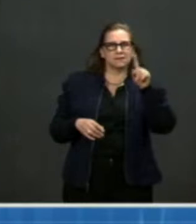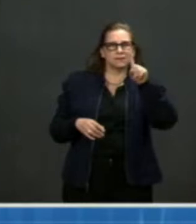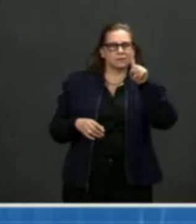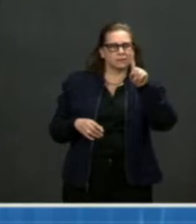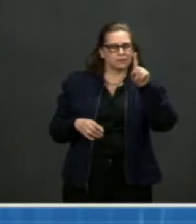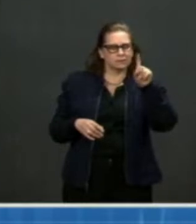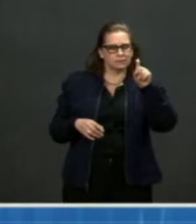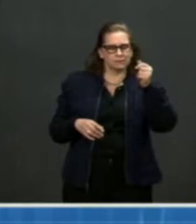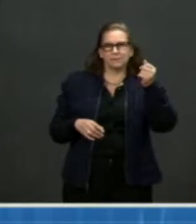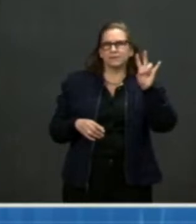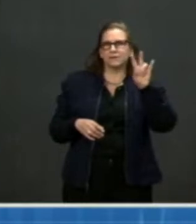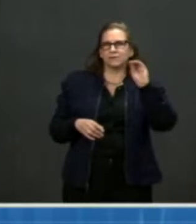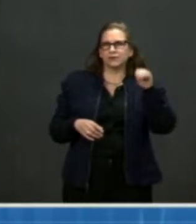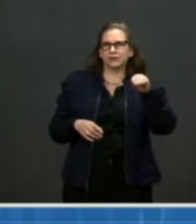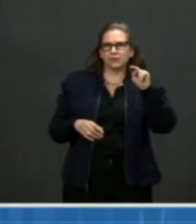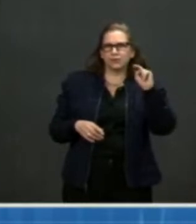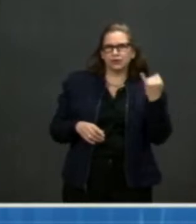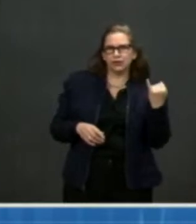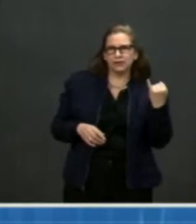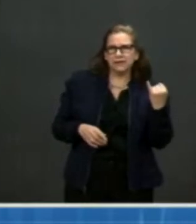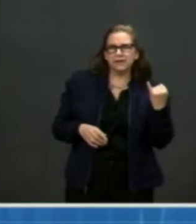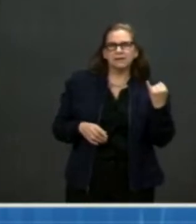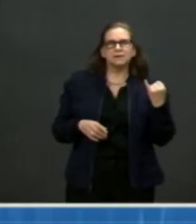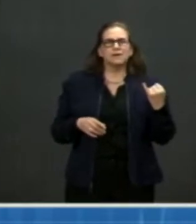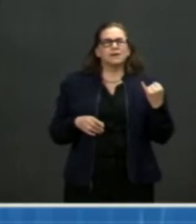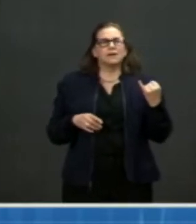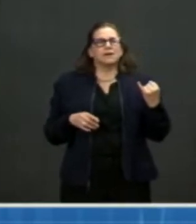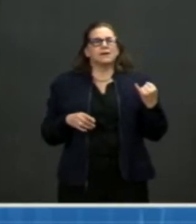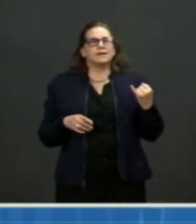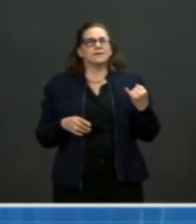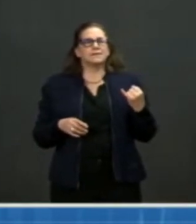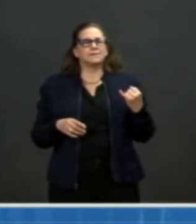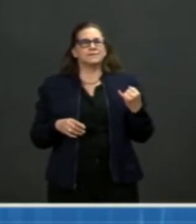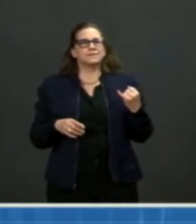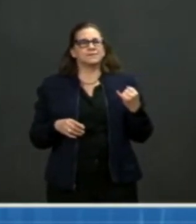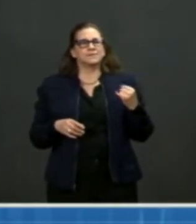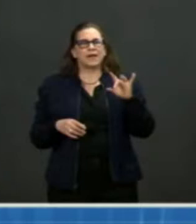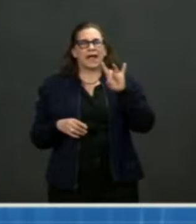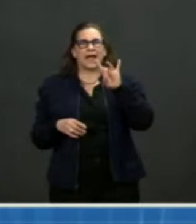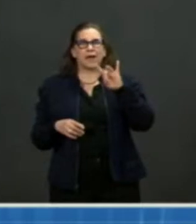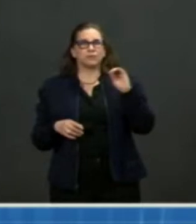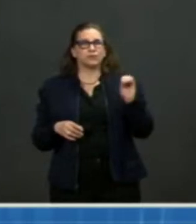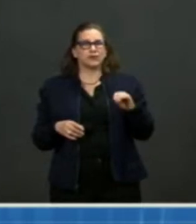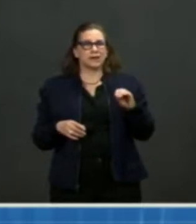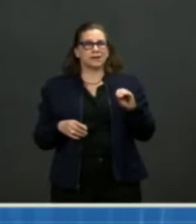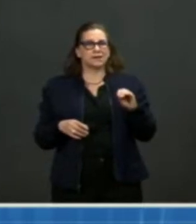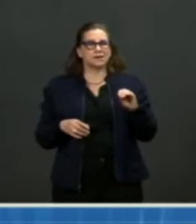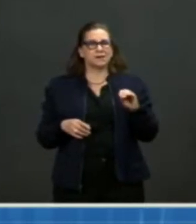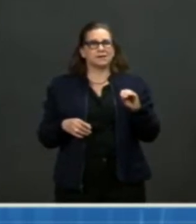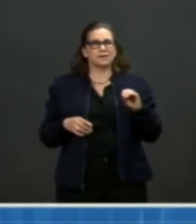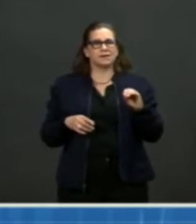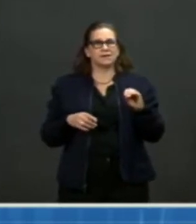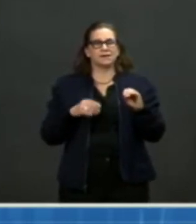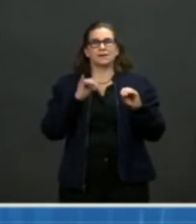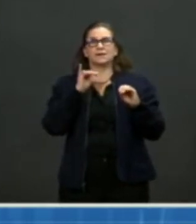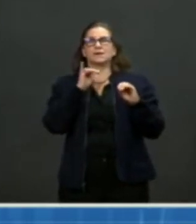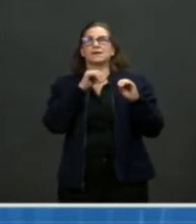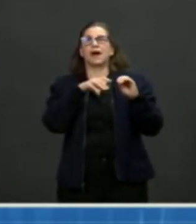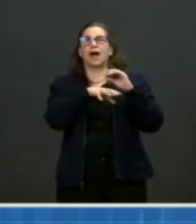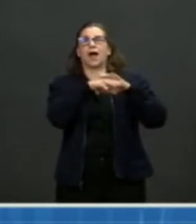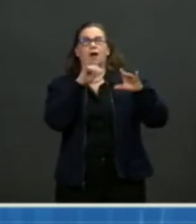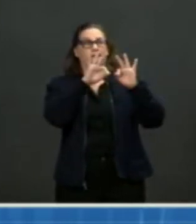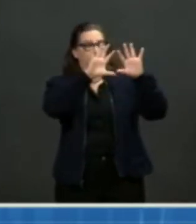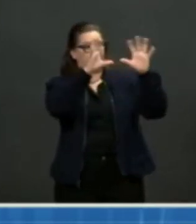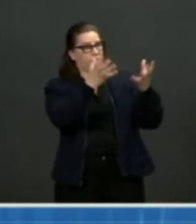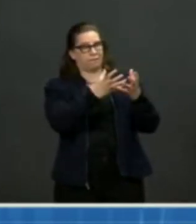me, I get it. We all want to return to our everyday activities and spend time with our family, friends,